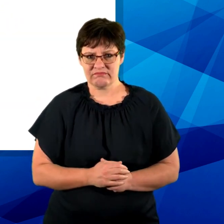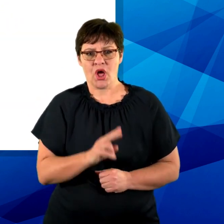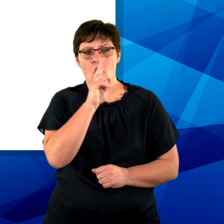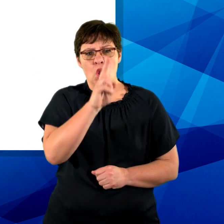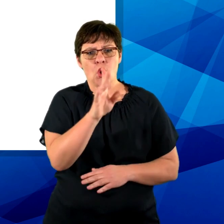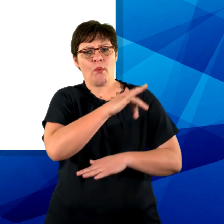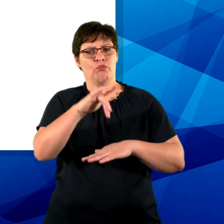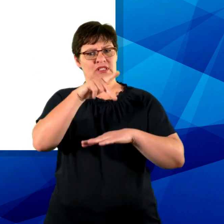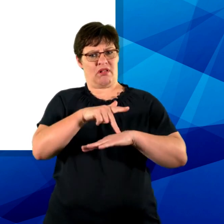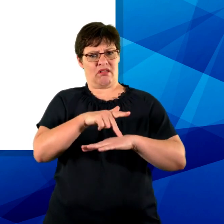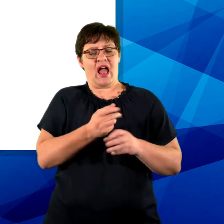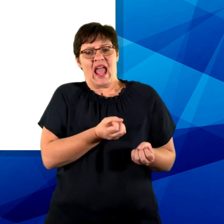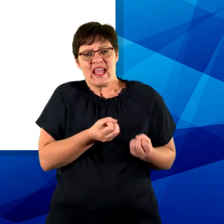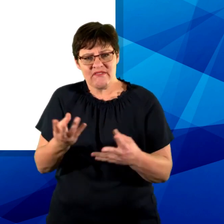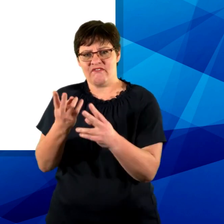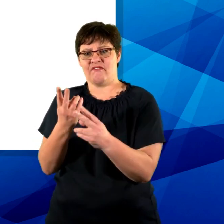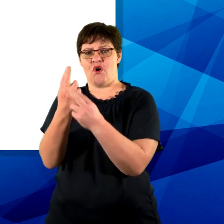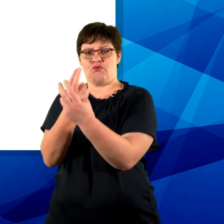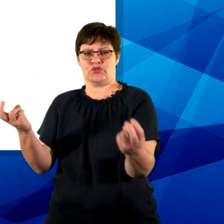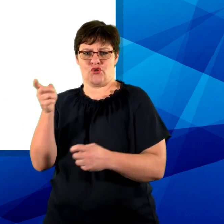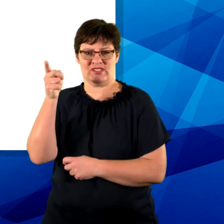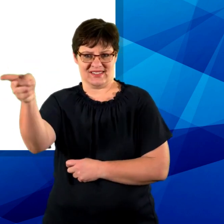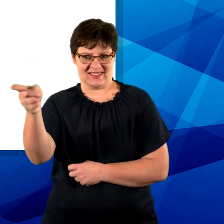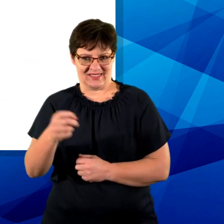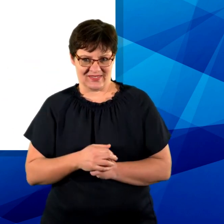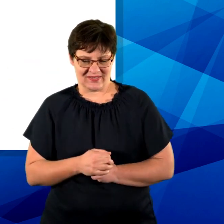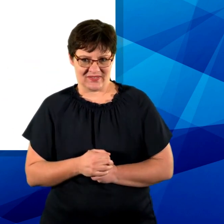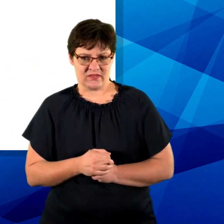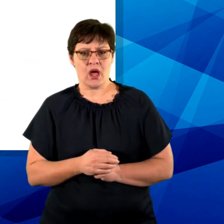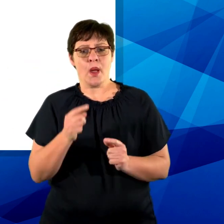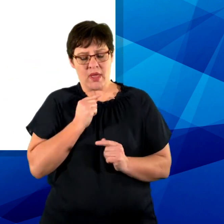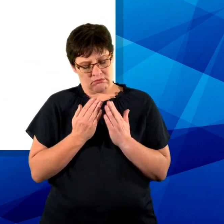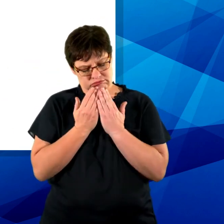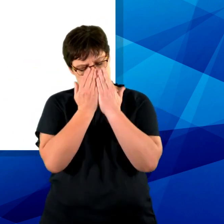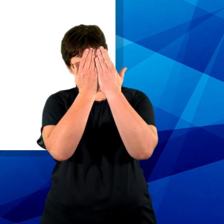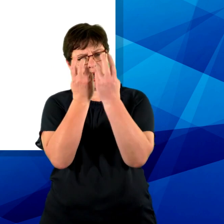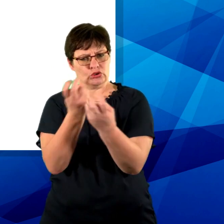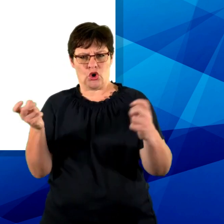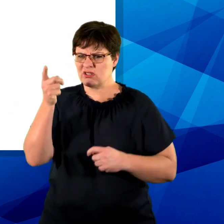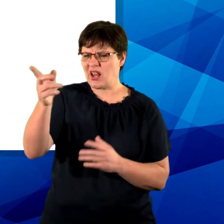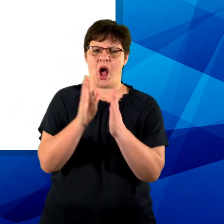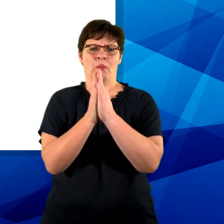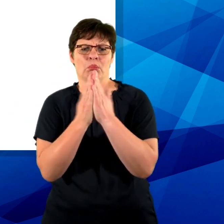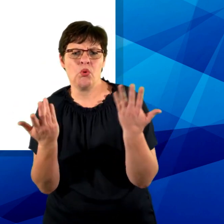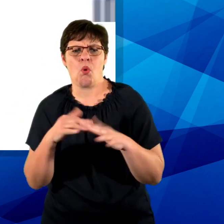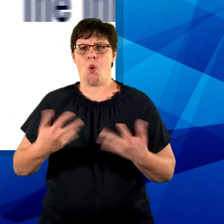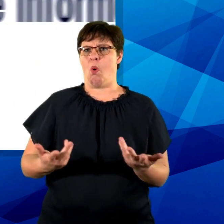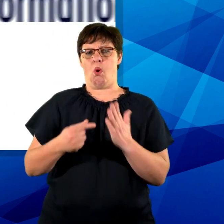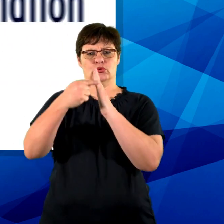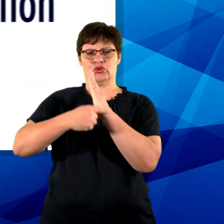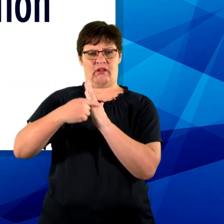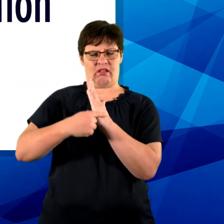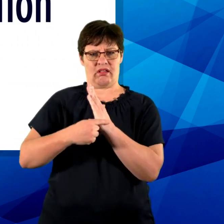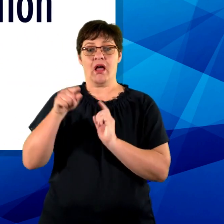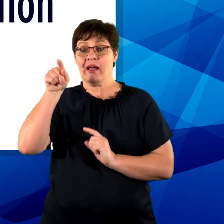giving credit to sources used. After you have studied a source, such as a book or a journal article, you need